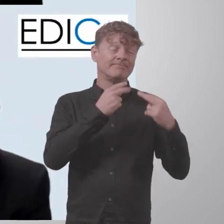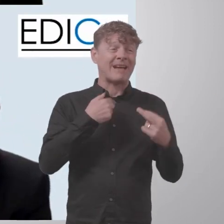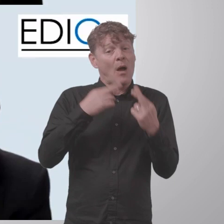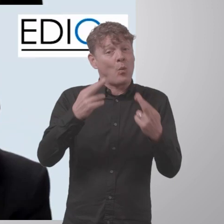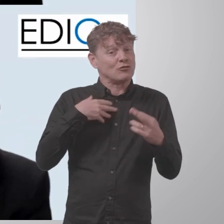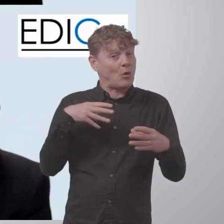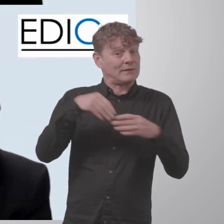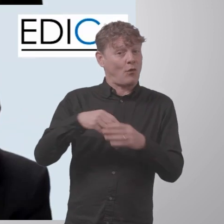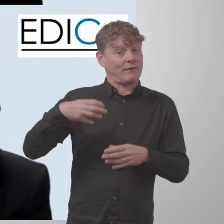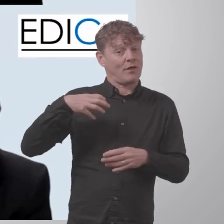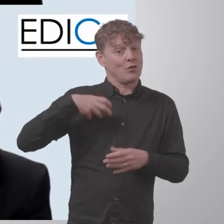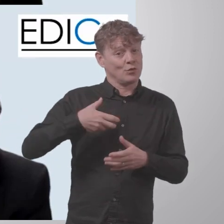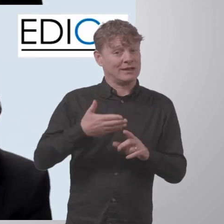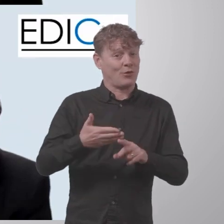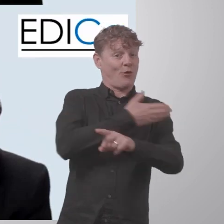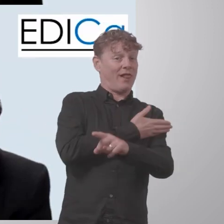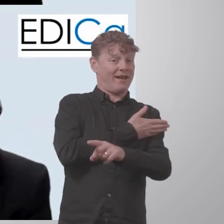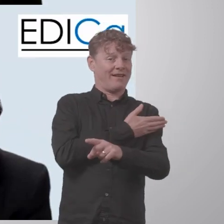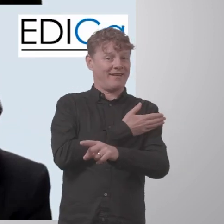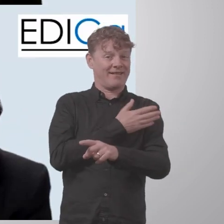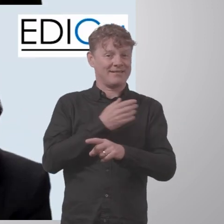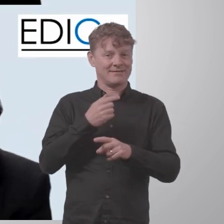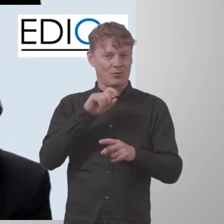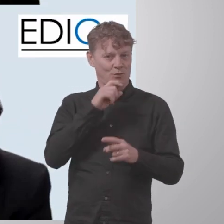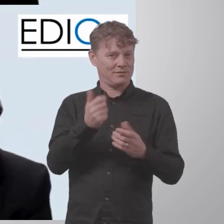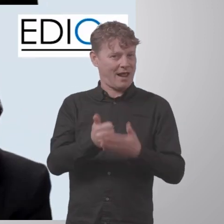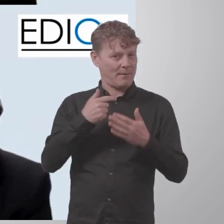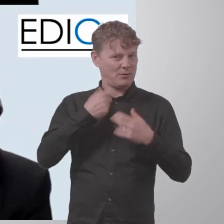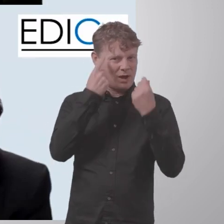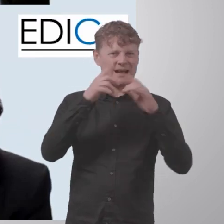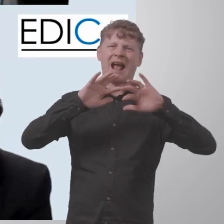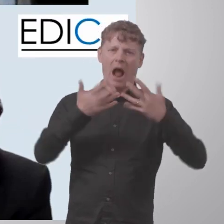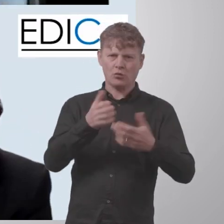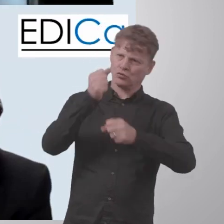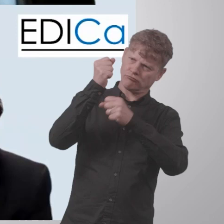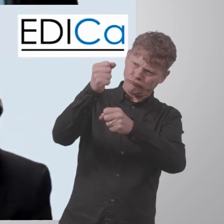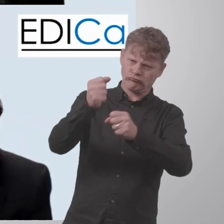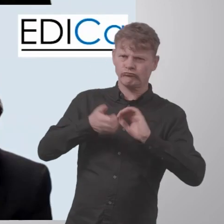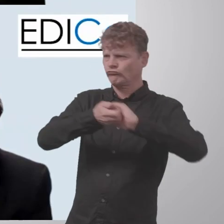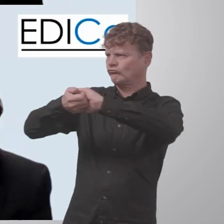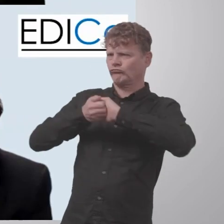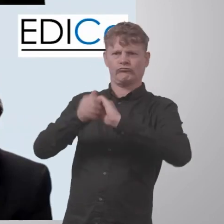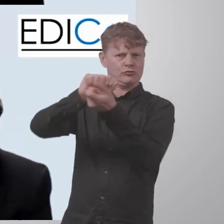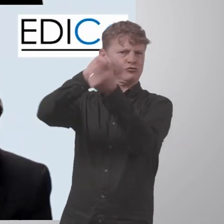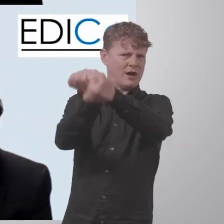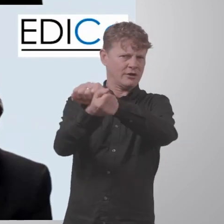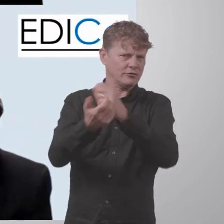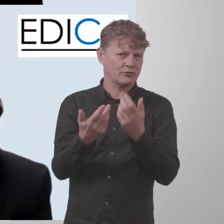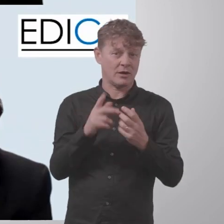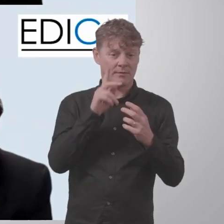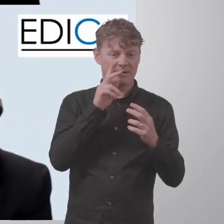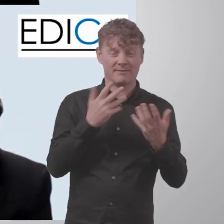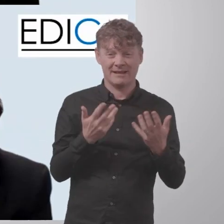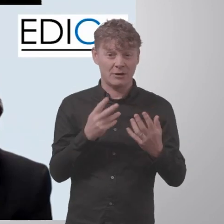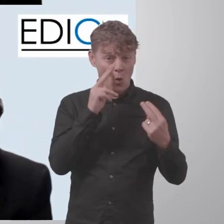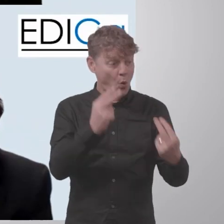about how you can affect change collectively. But when I look back at my career, I honestly don't think I would do anything different. But